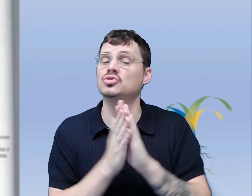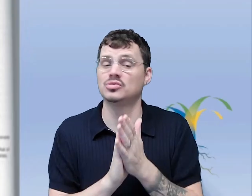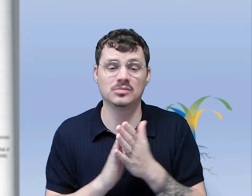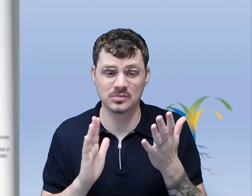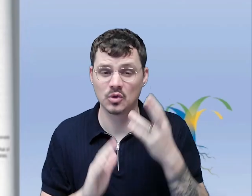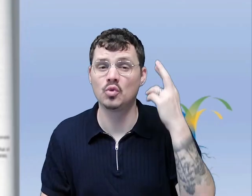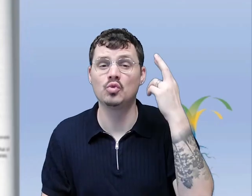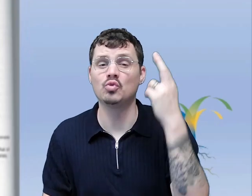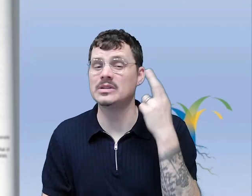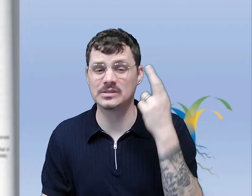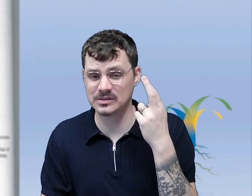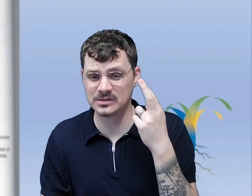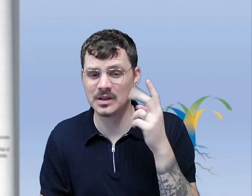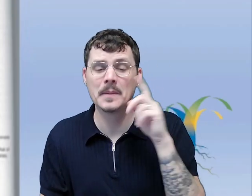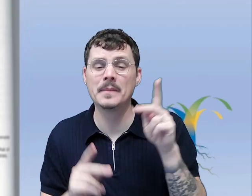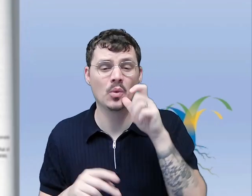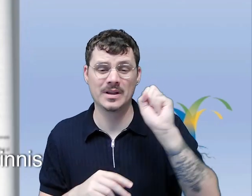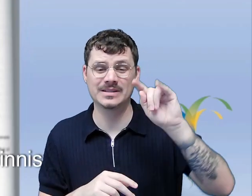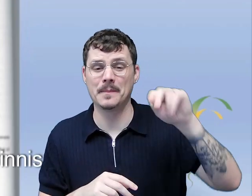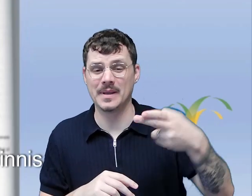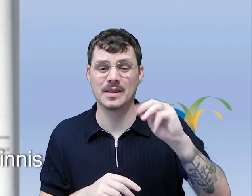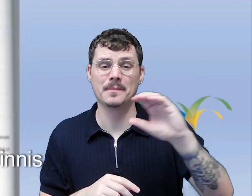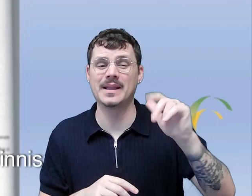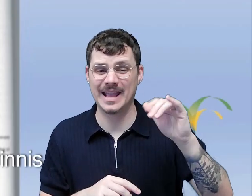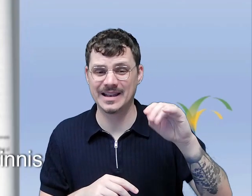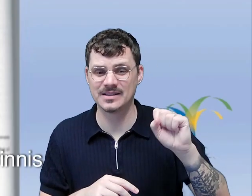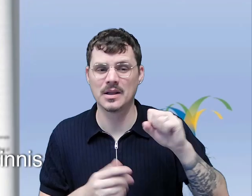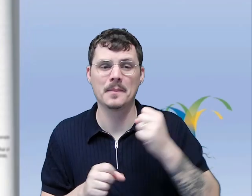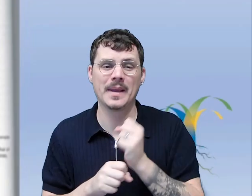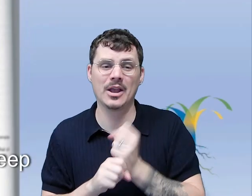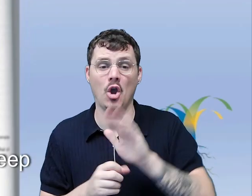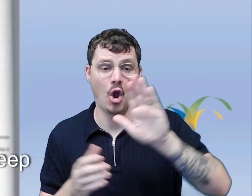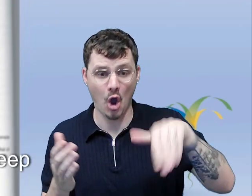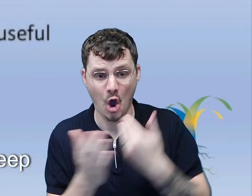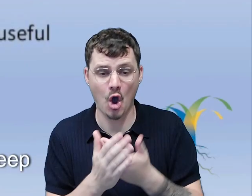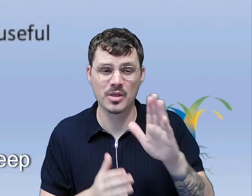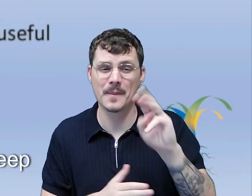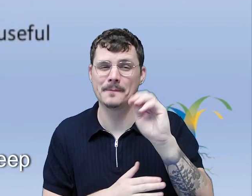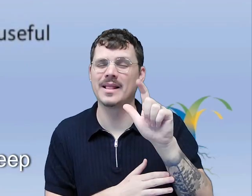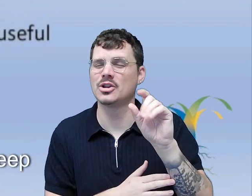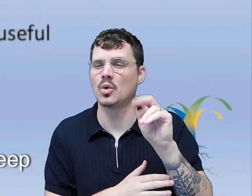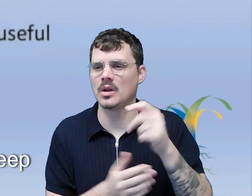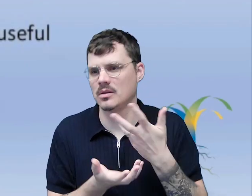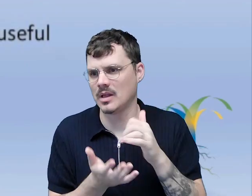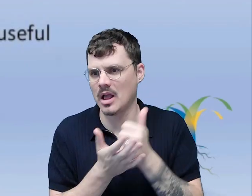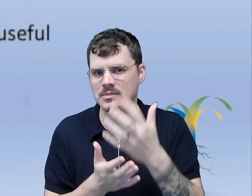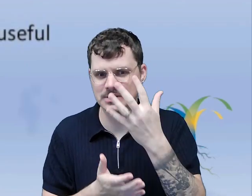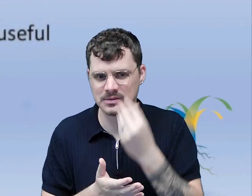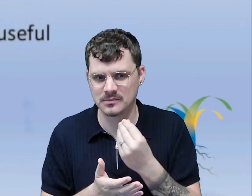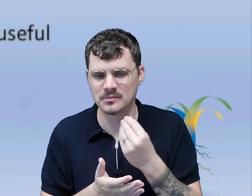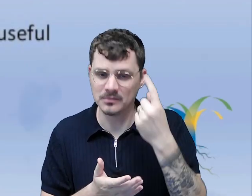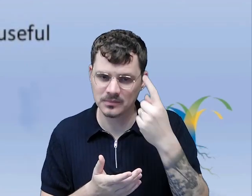out that the reason for that was that people with Smith-Magenis make all their melatonin, the sleep